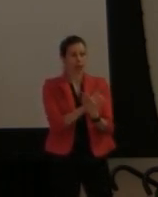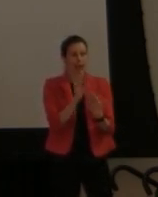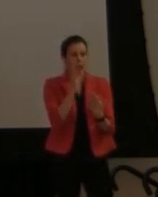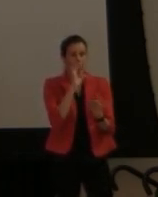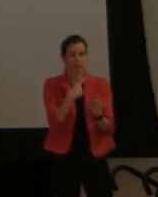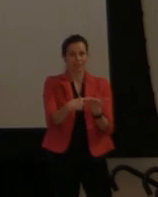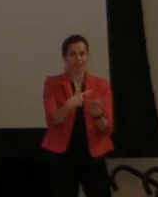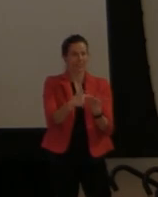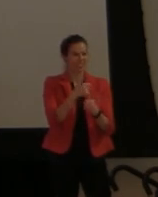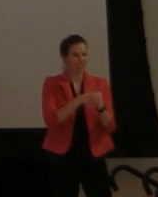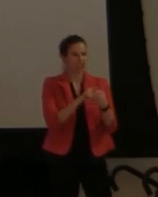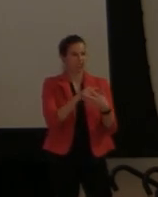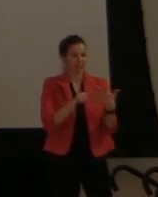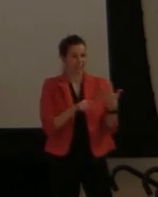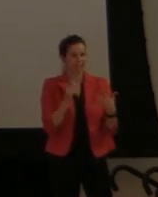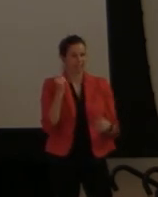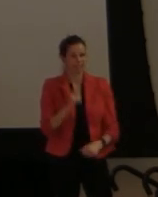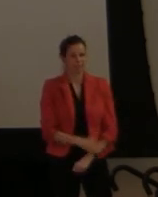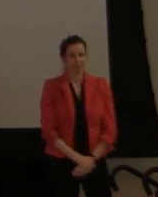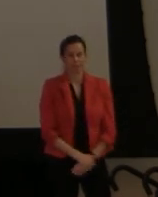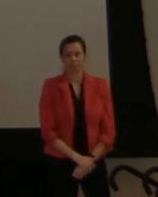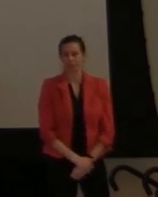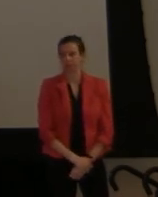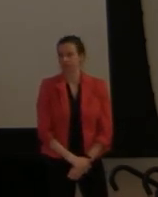discuss each of these next.